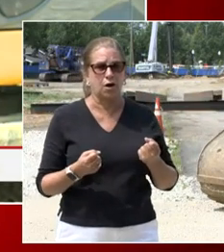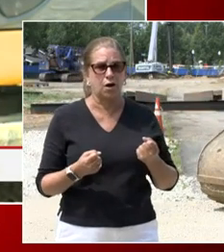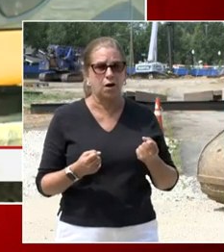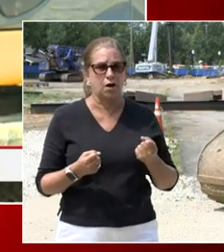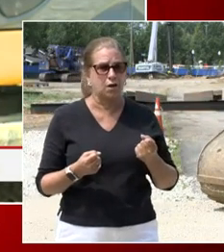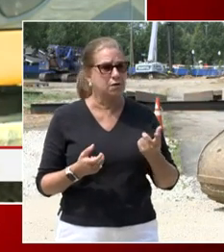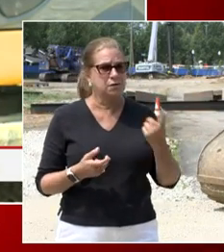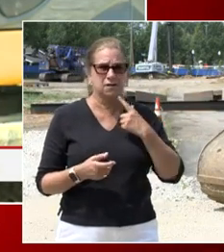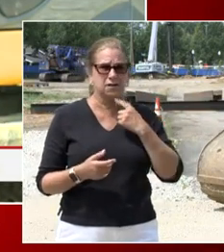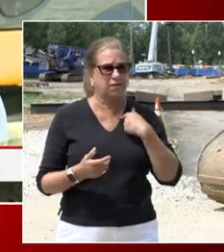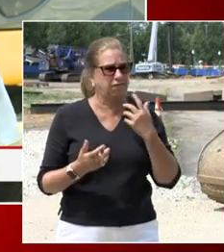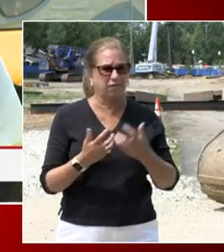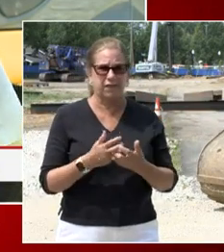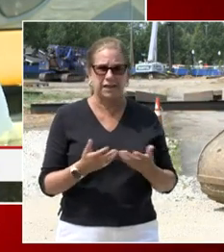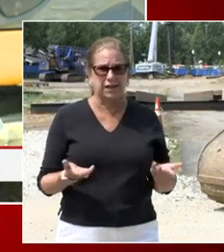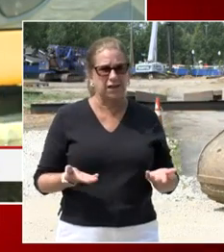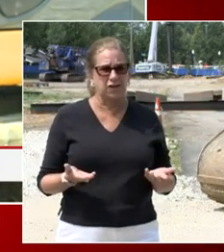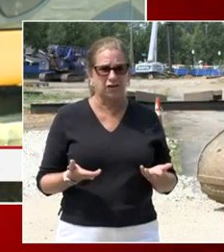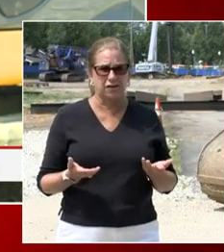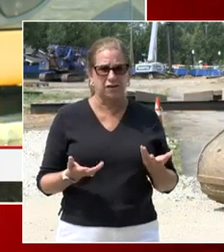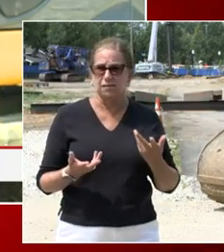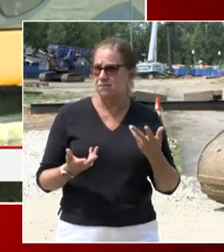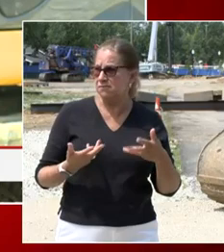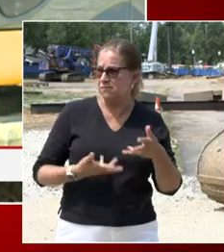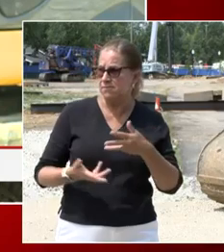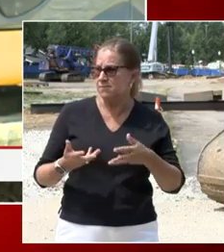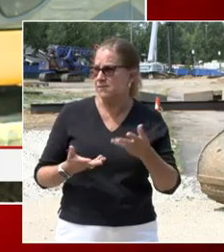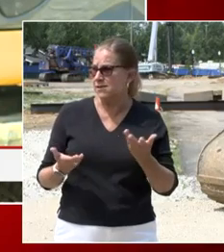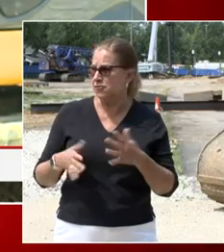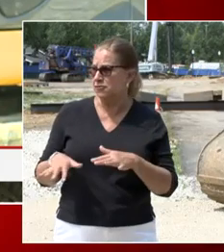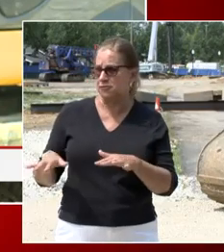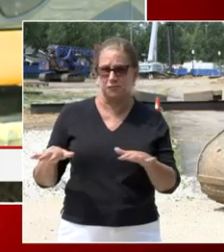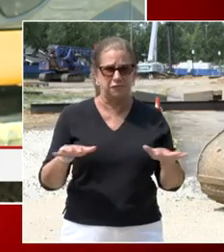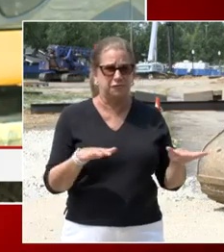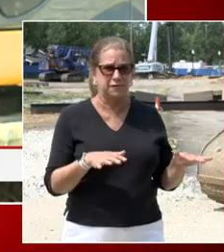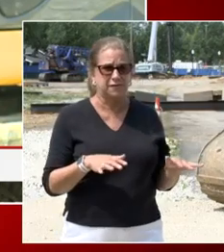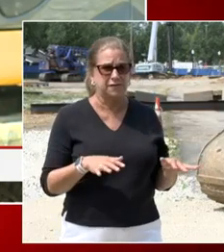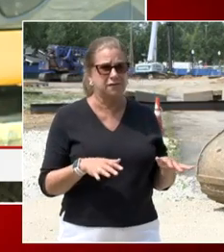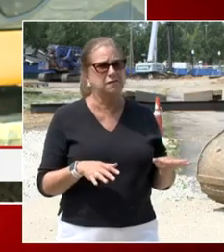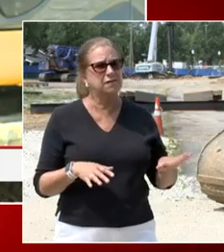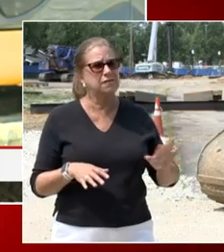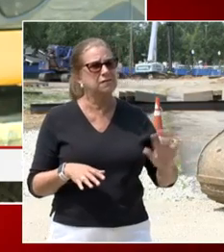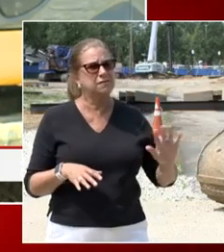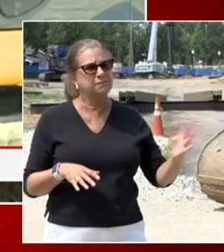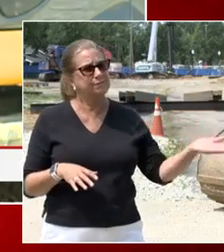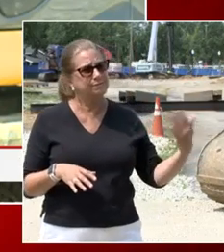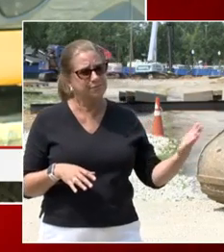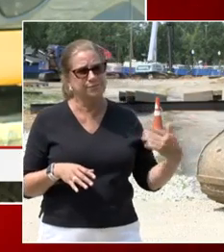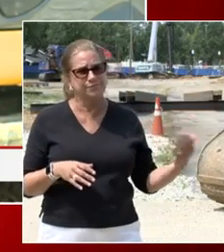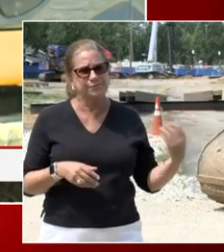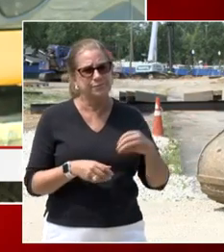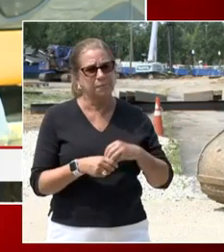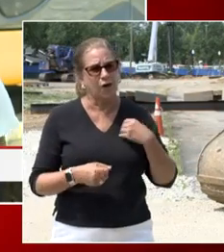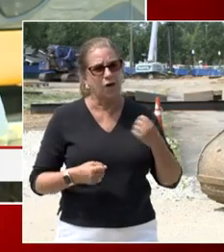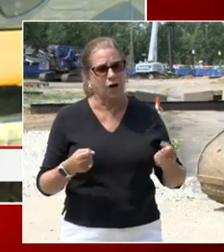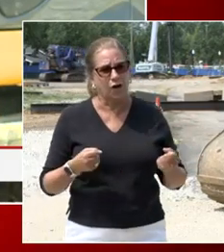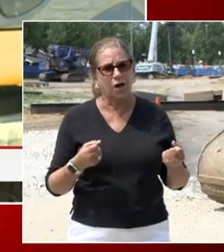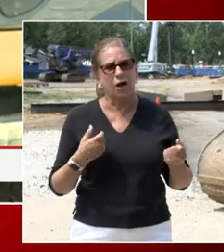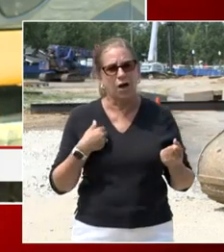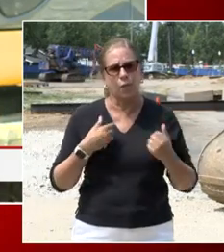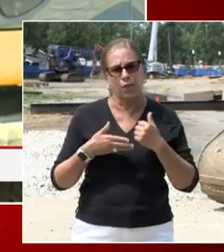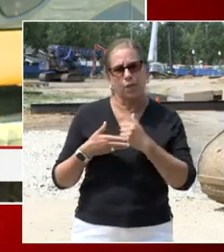around these people? And she said, just get in the car. You want some help, you got to ask for it,